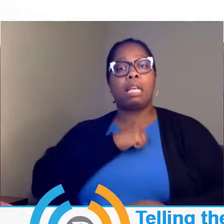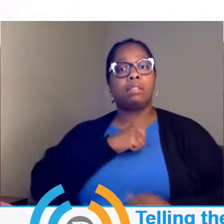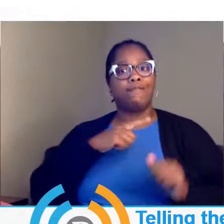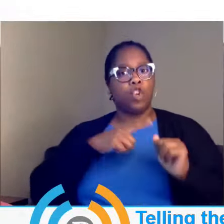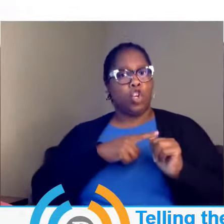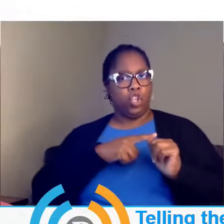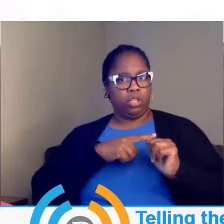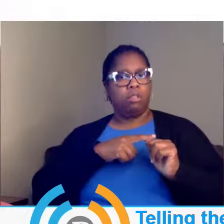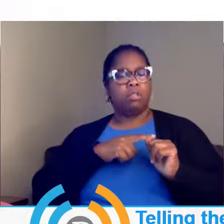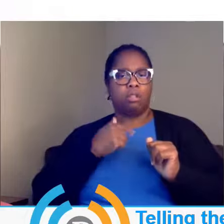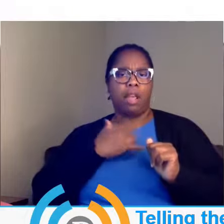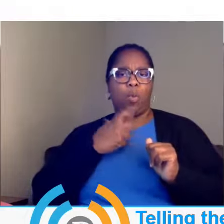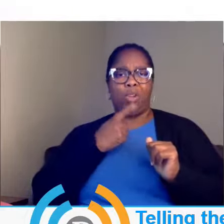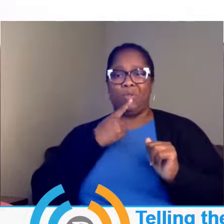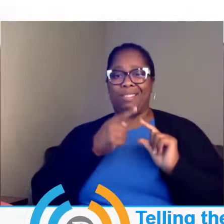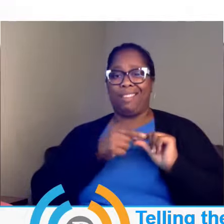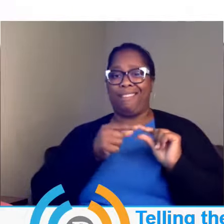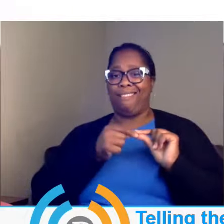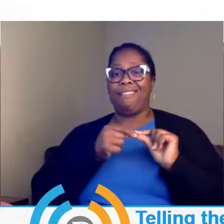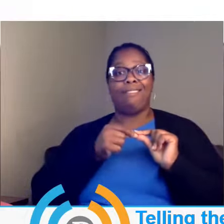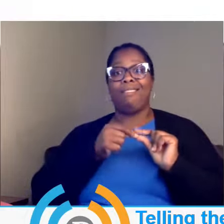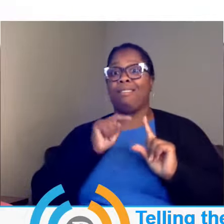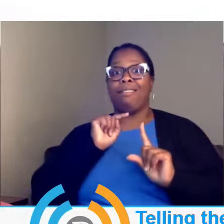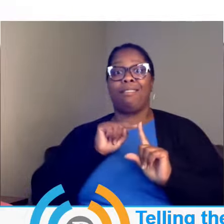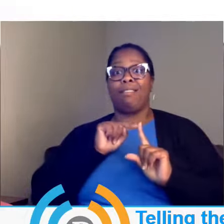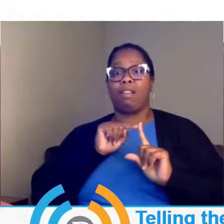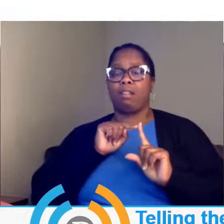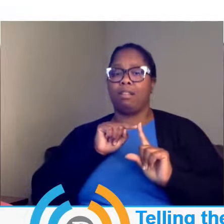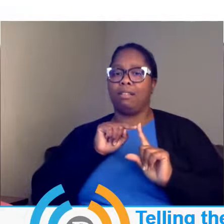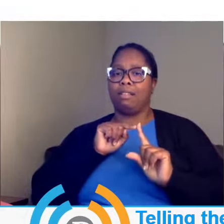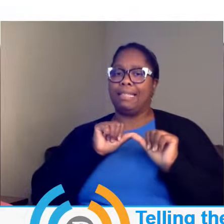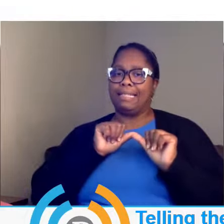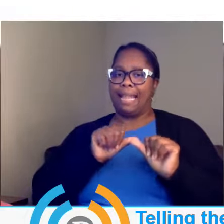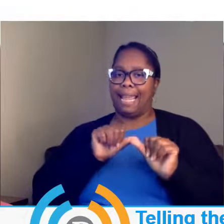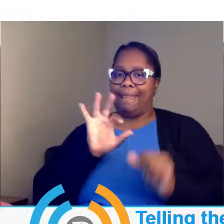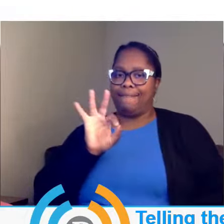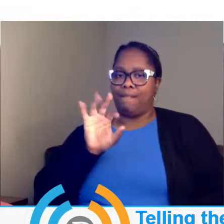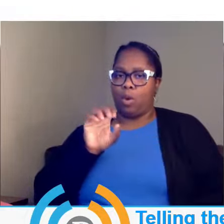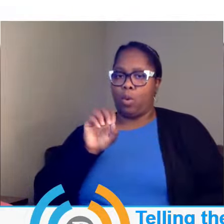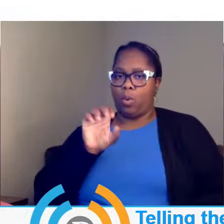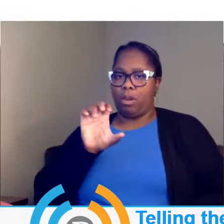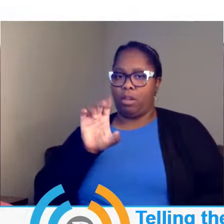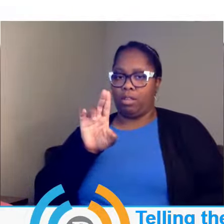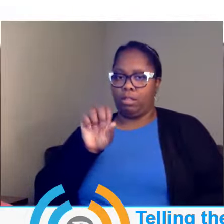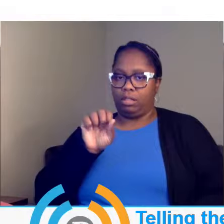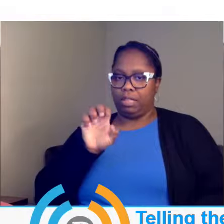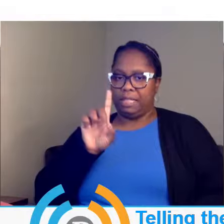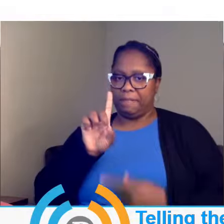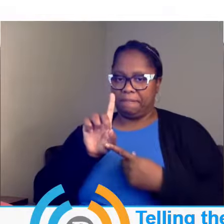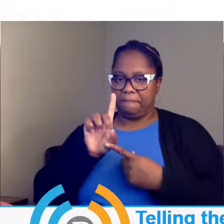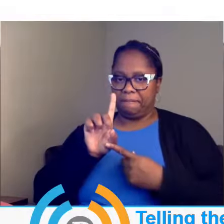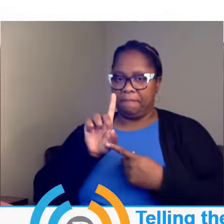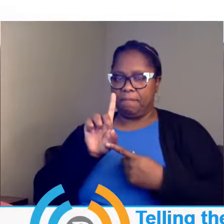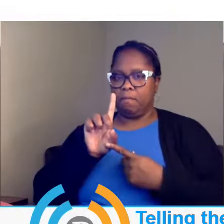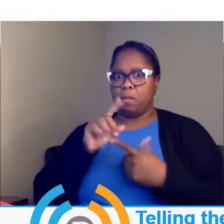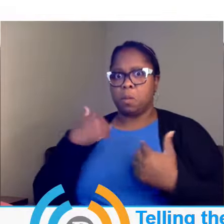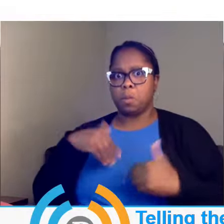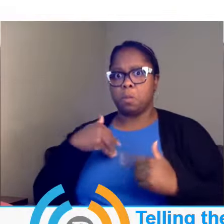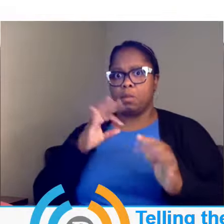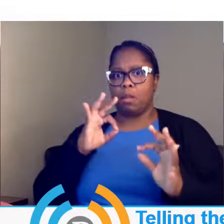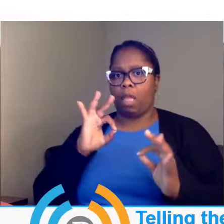we have to stay focused, right? Like I think that there have been a ton of distractions out there in terms